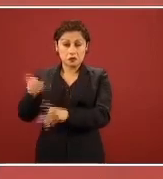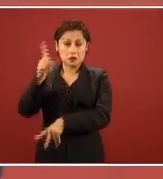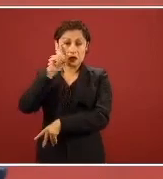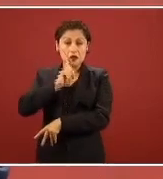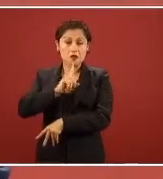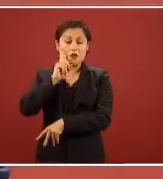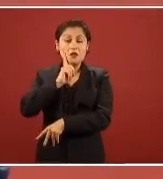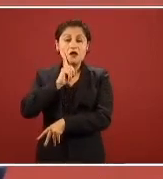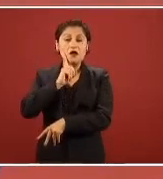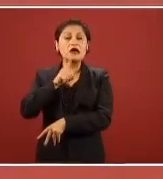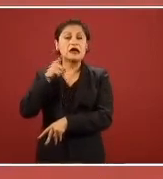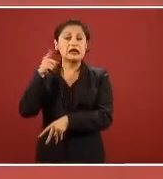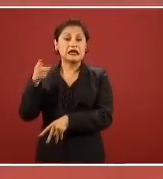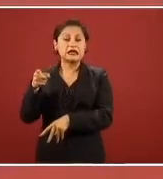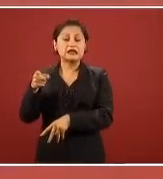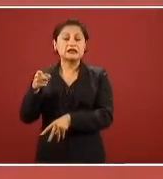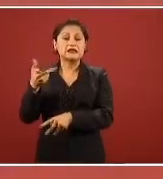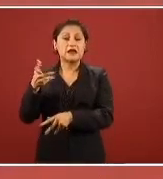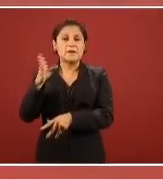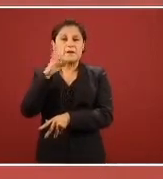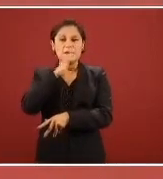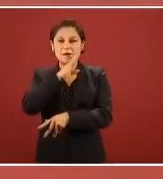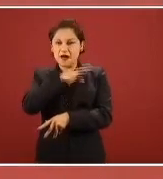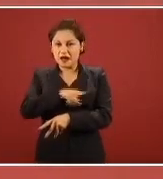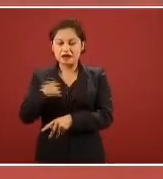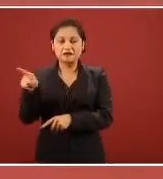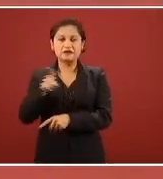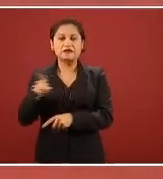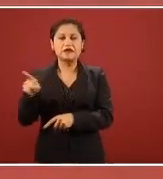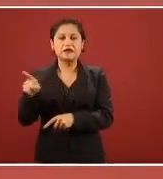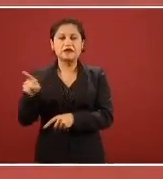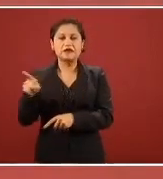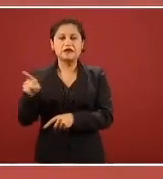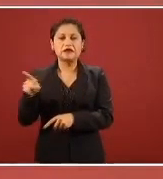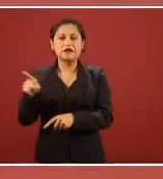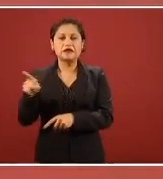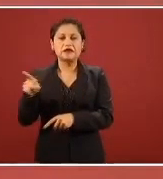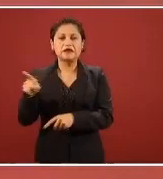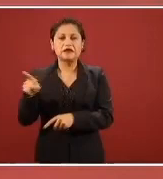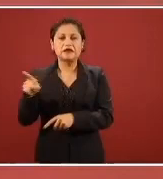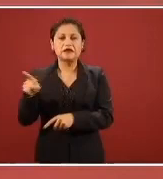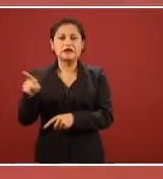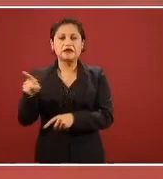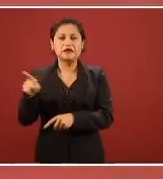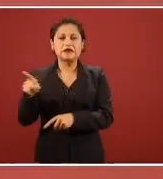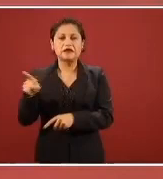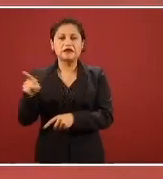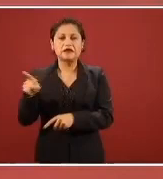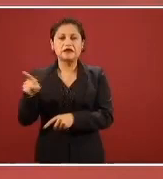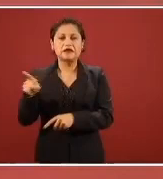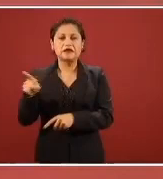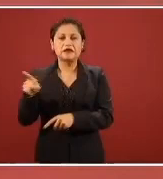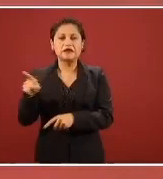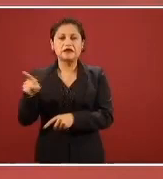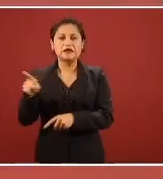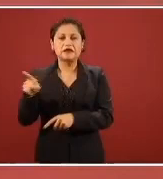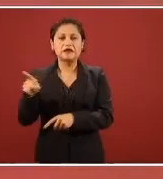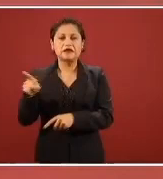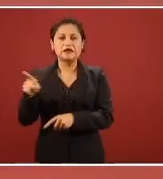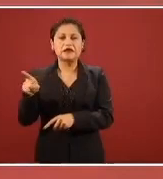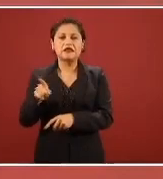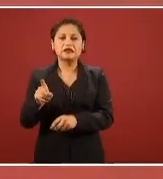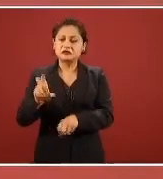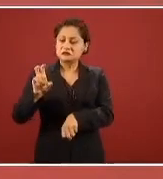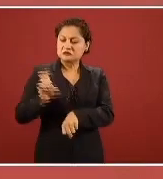brutality. El machismo. To be a male human. Cinco. I'm sorry. male chauvinist pig,